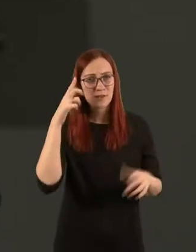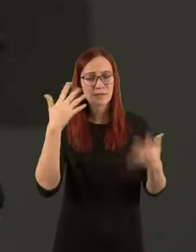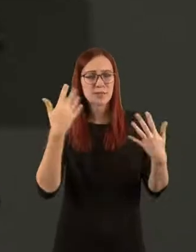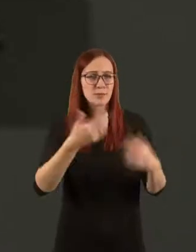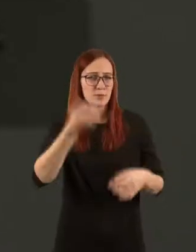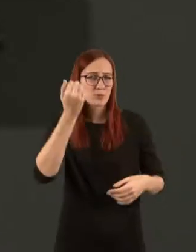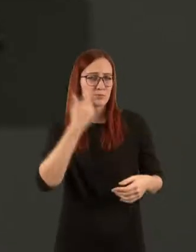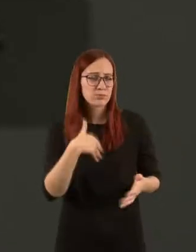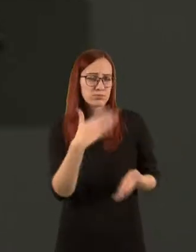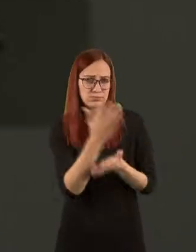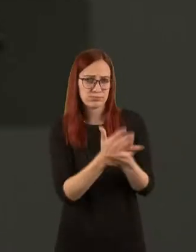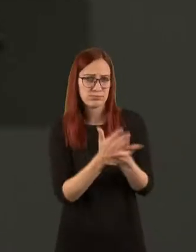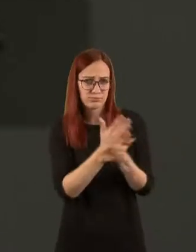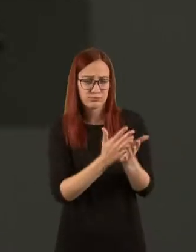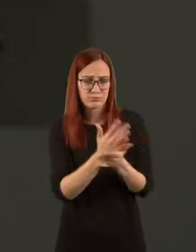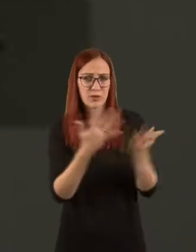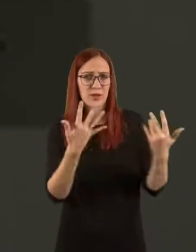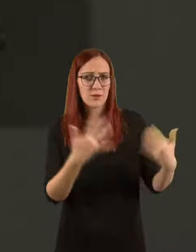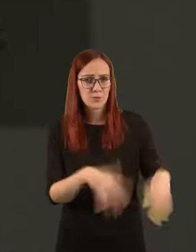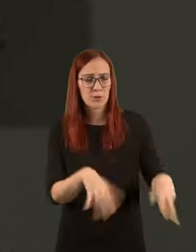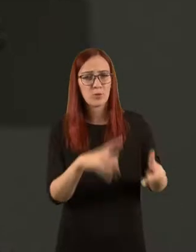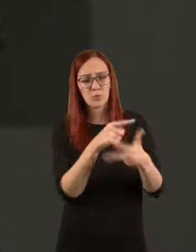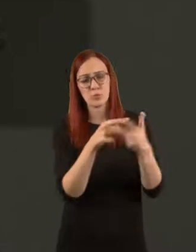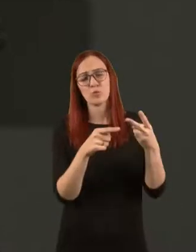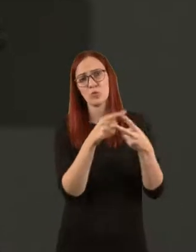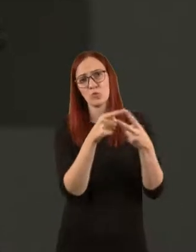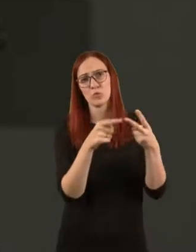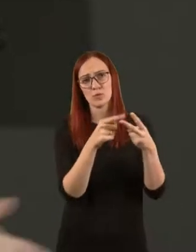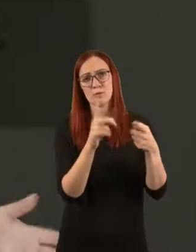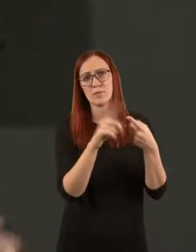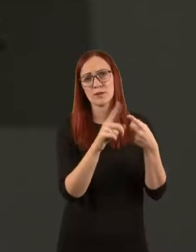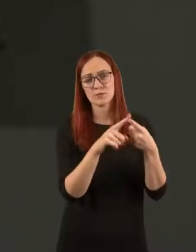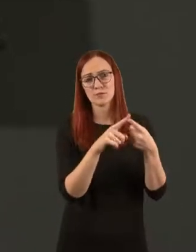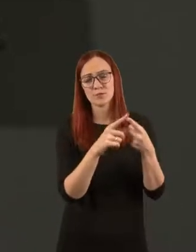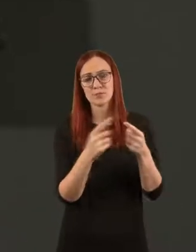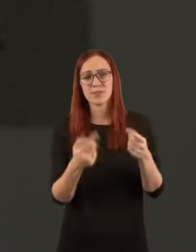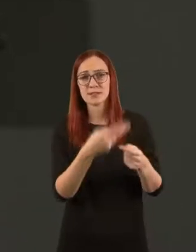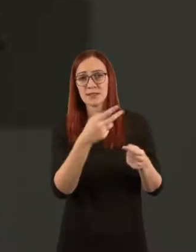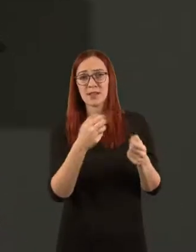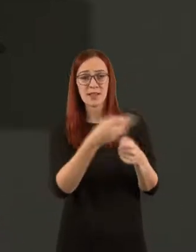are become a tax subject.